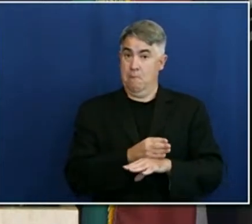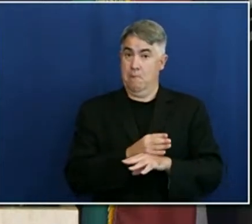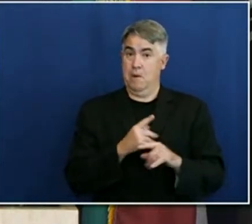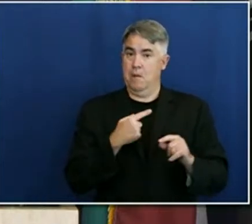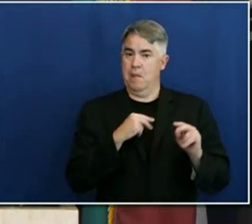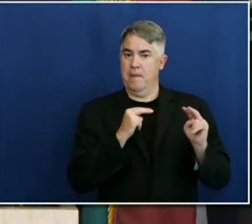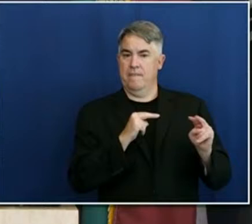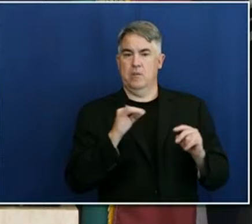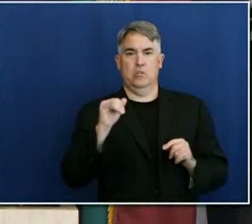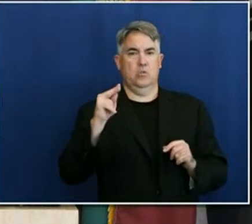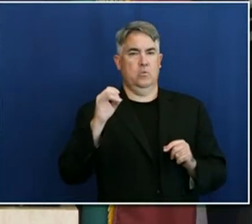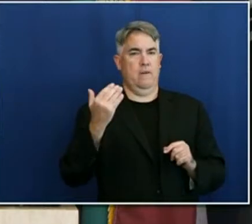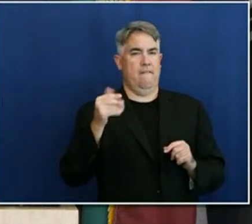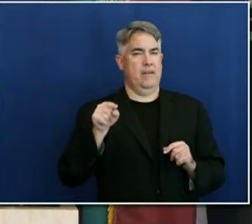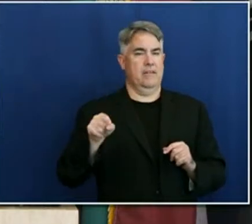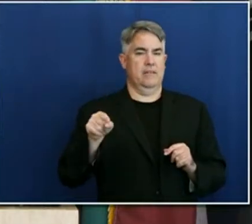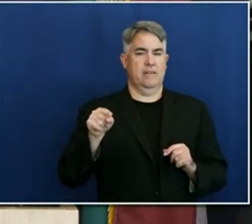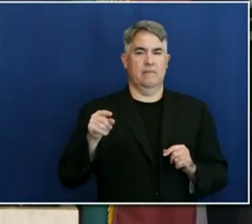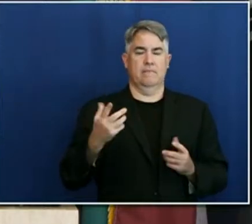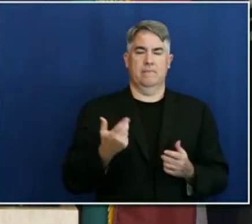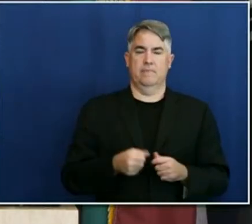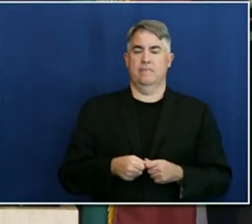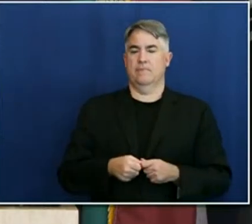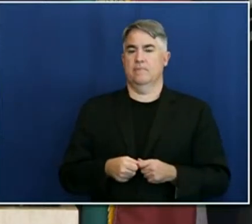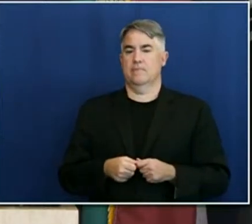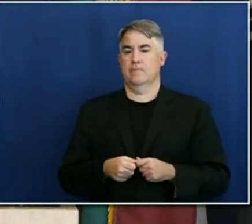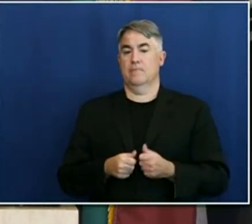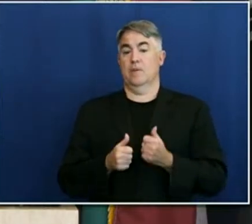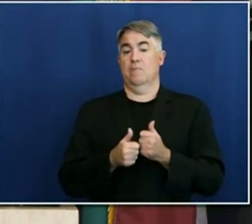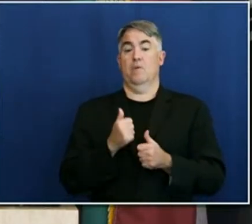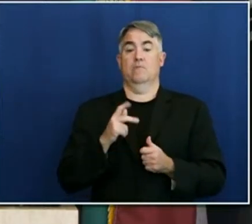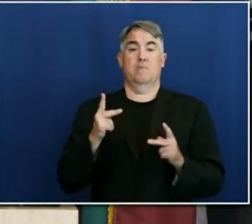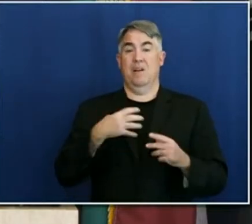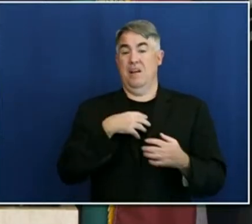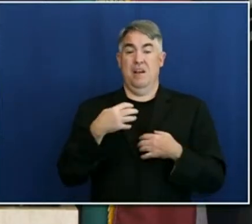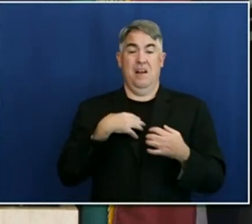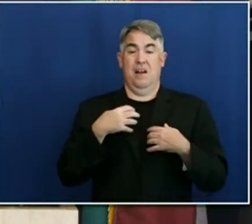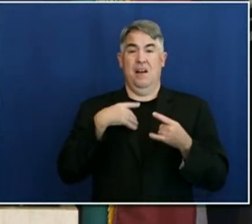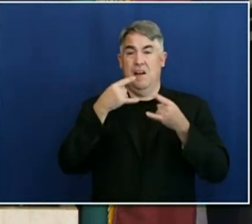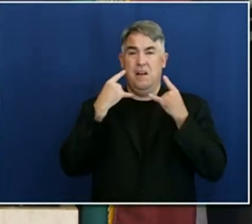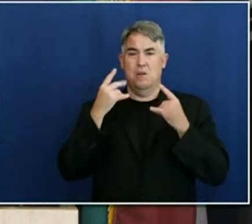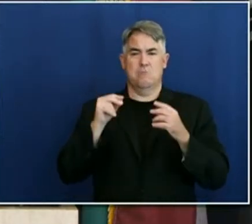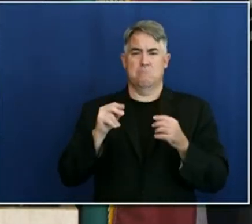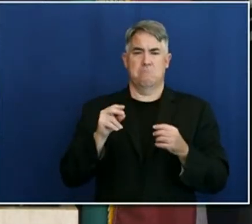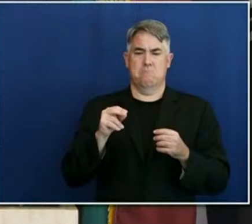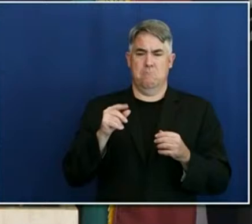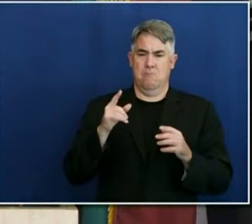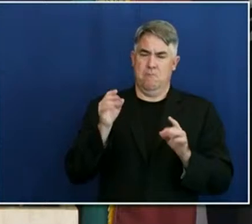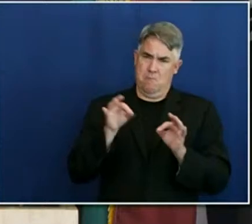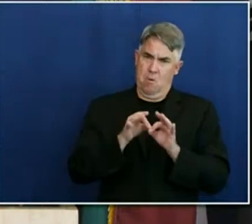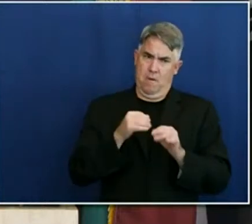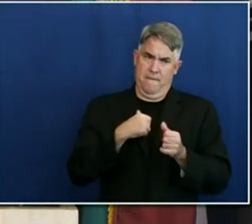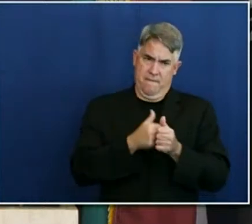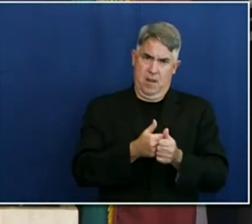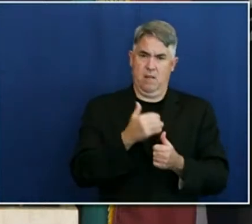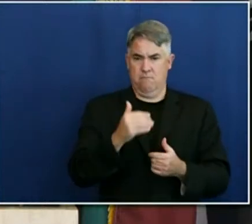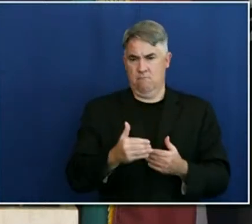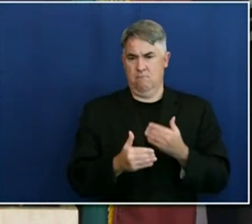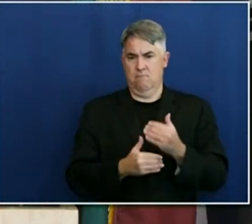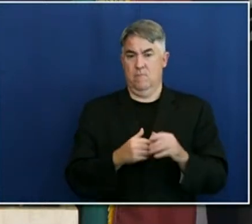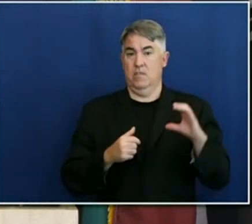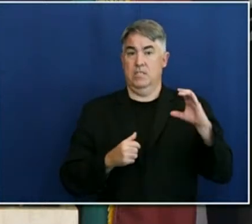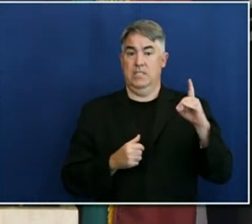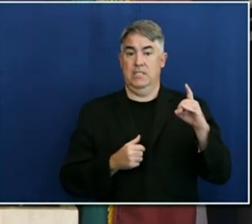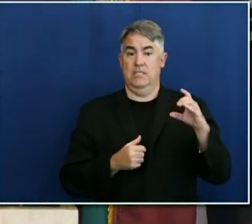expect there will be, you know, folks will generally say, hey, that's the guidance from the public health experts at CDP, at CDPH, at the county from Dr.